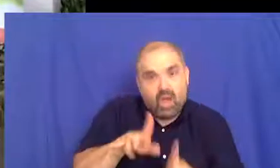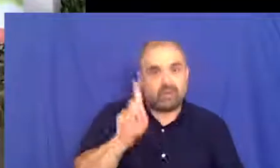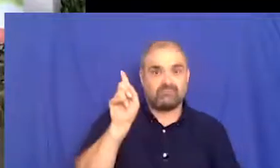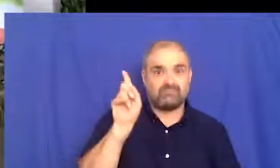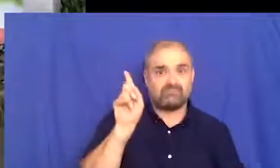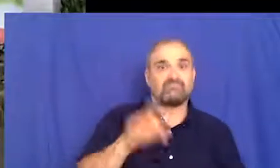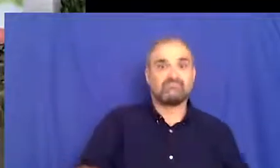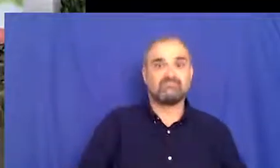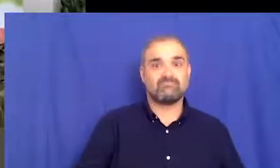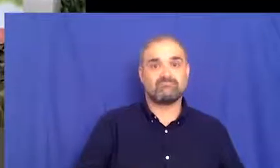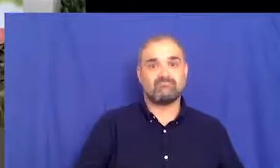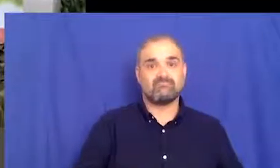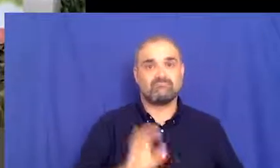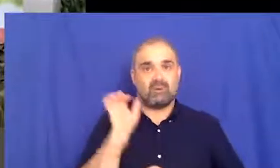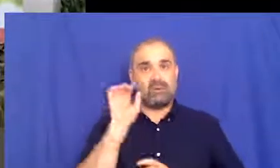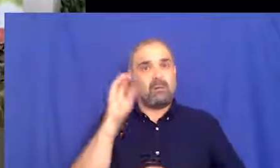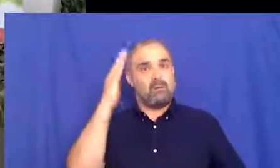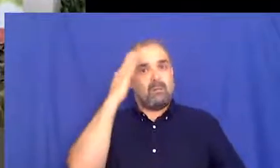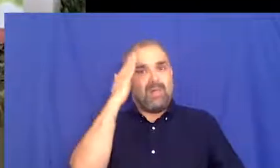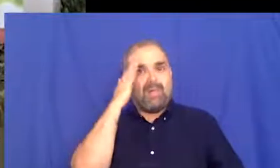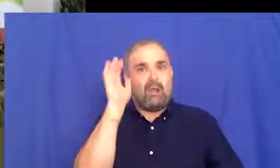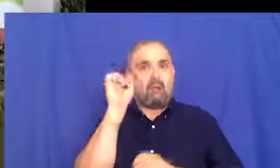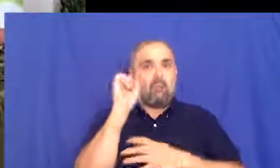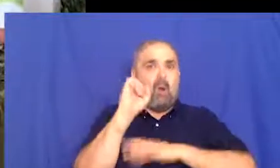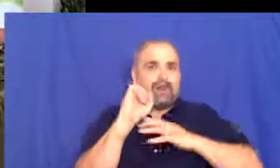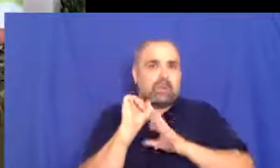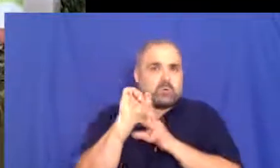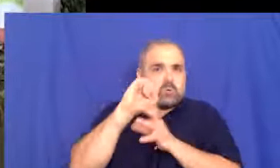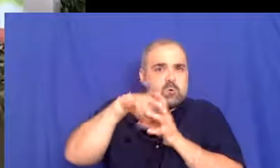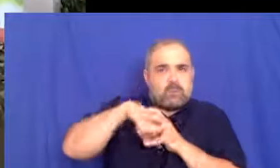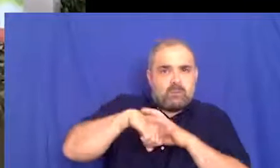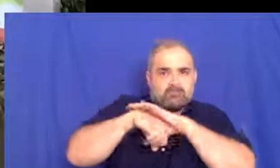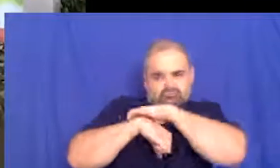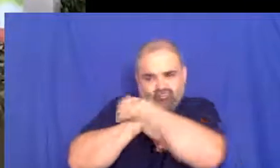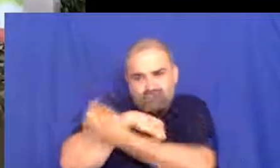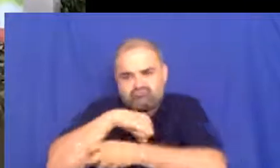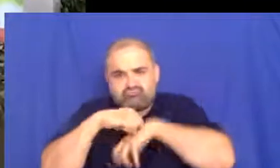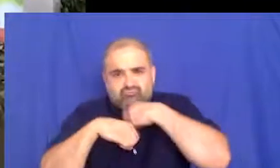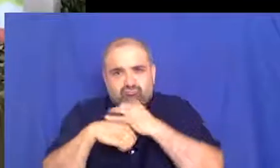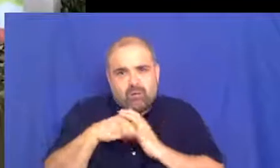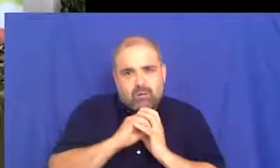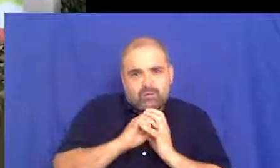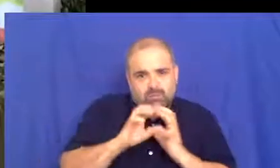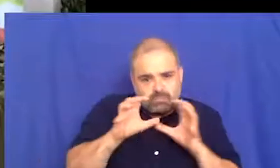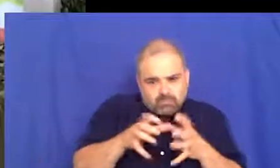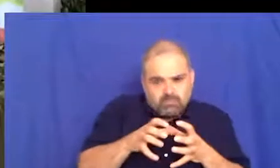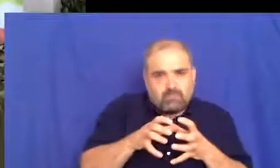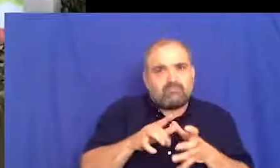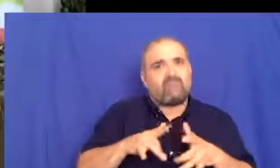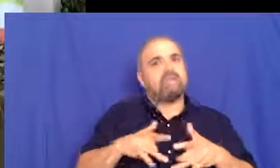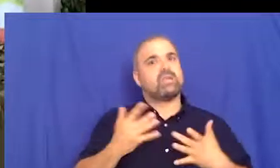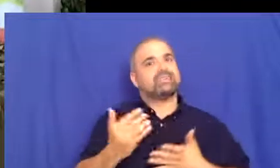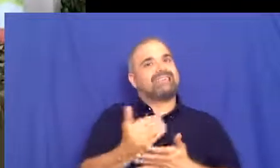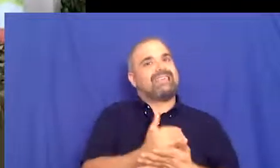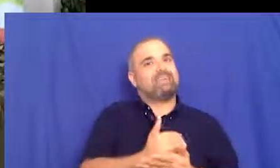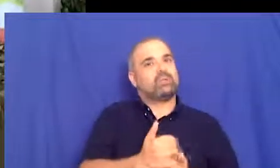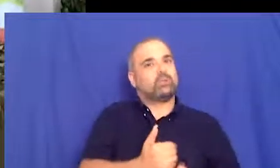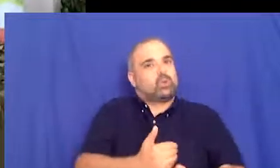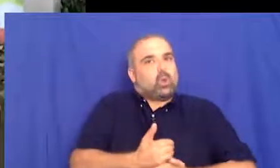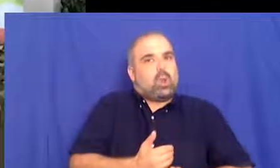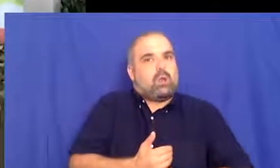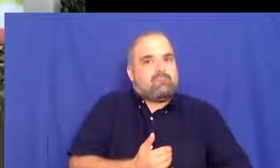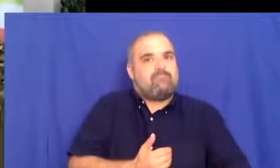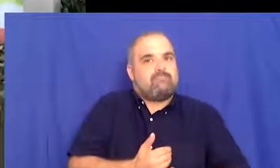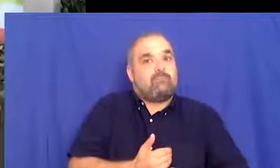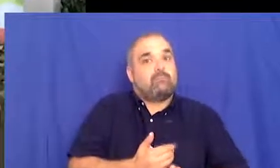their body would basically encompass their head, and their head is right in the middle. Just helps them to feel nice and safe and secure. So when he's